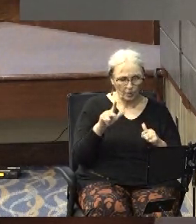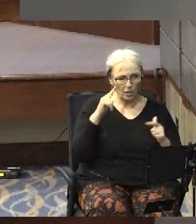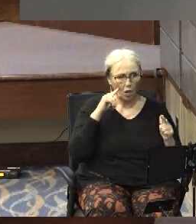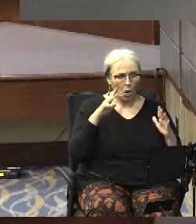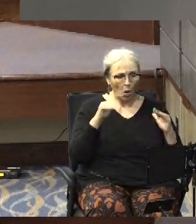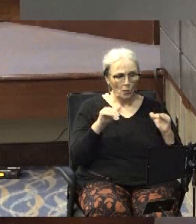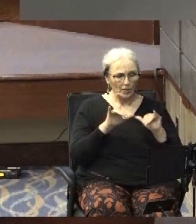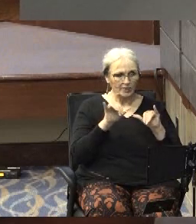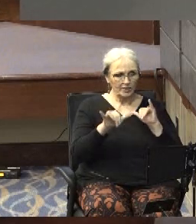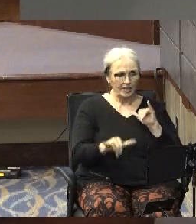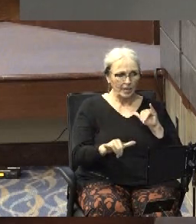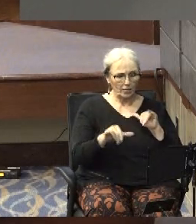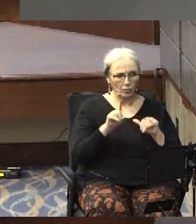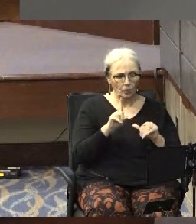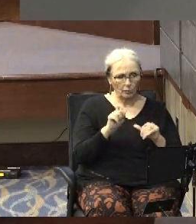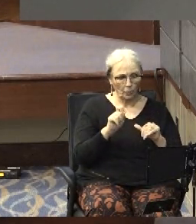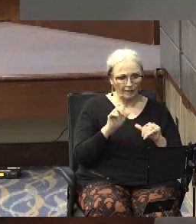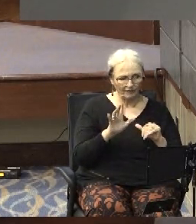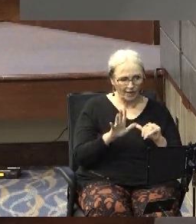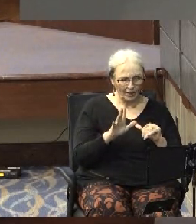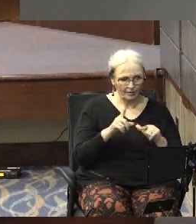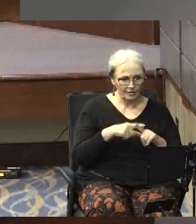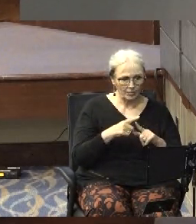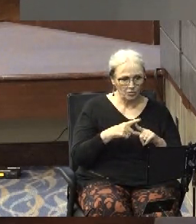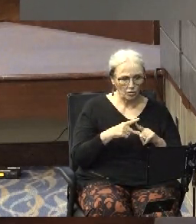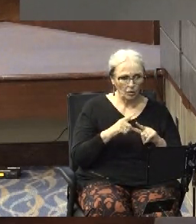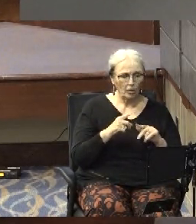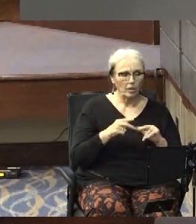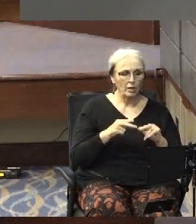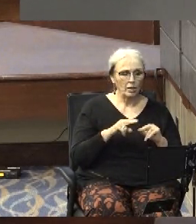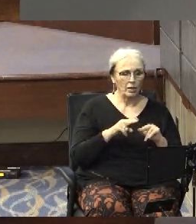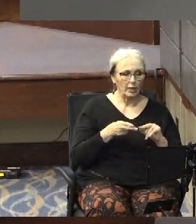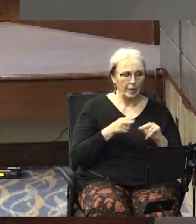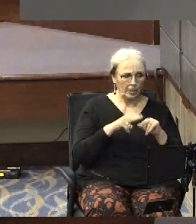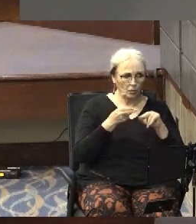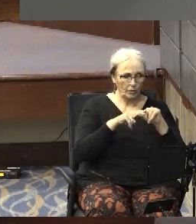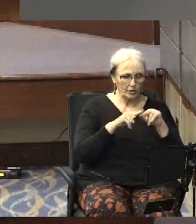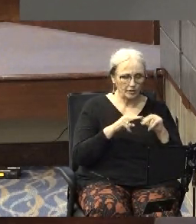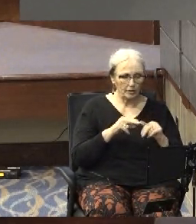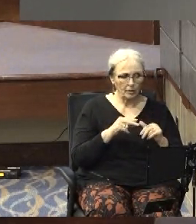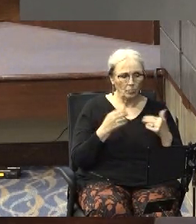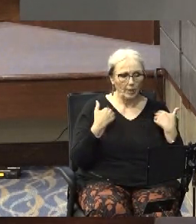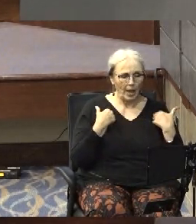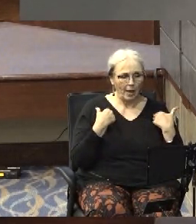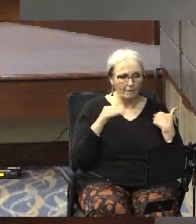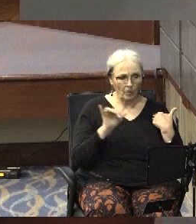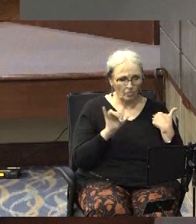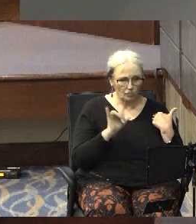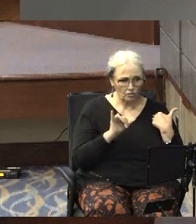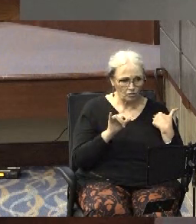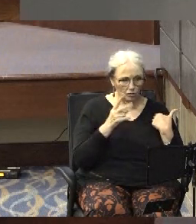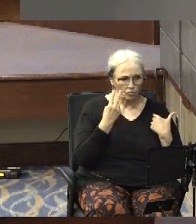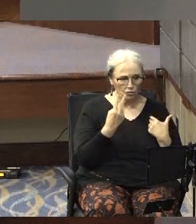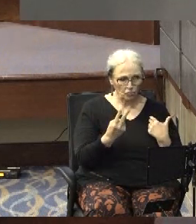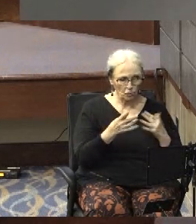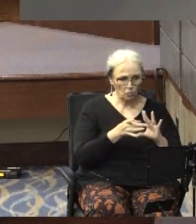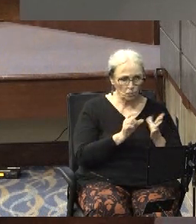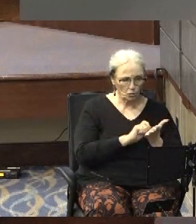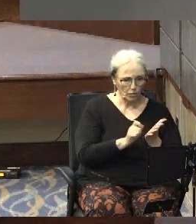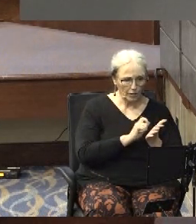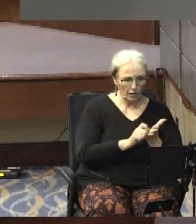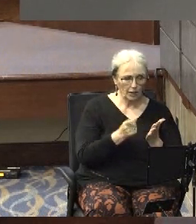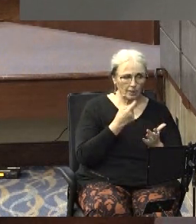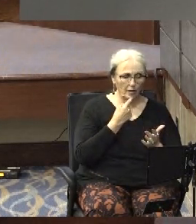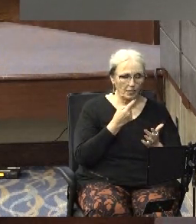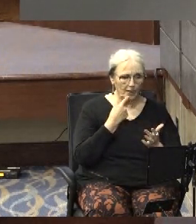1.5C temperature increase. In addition to us, we have two written comments that were